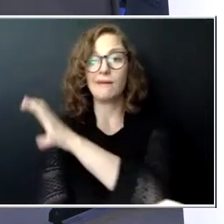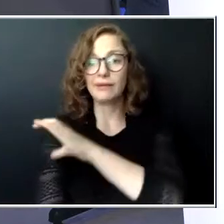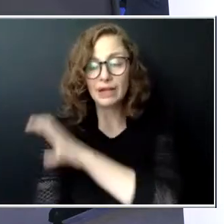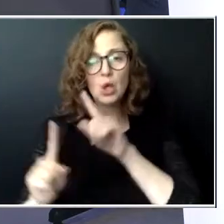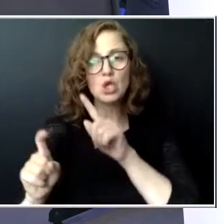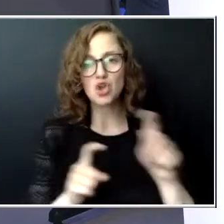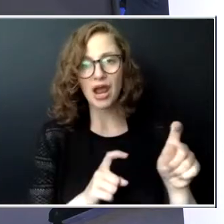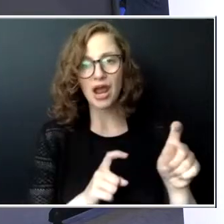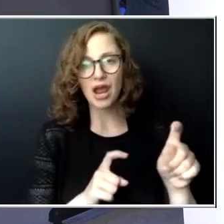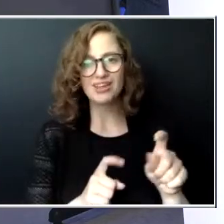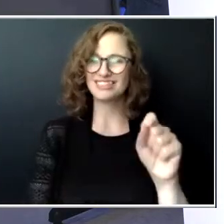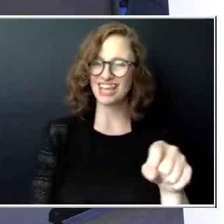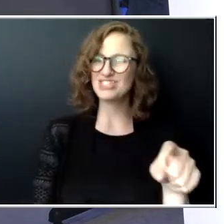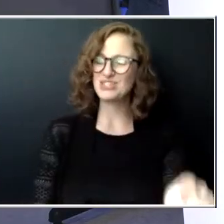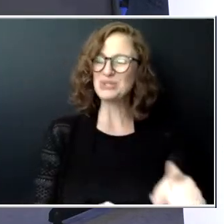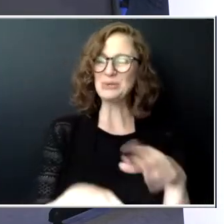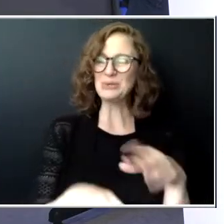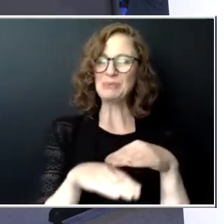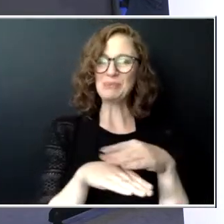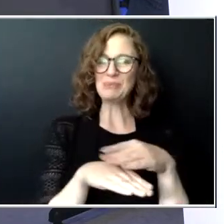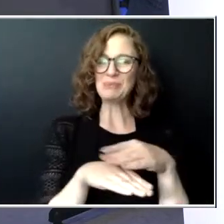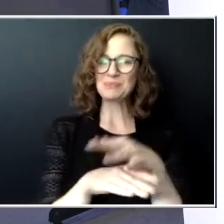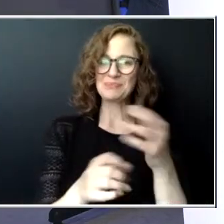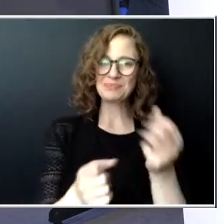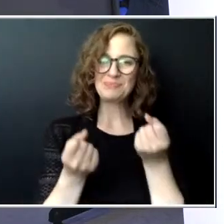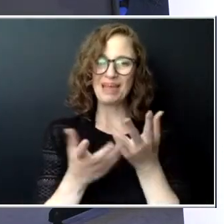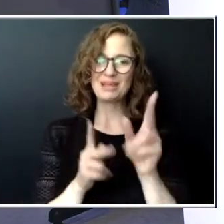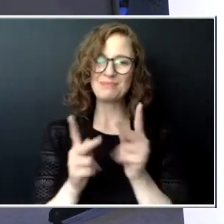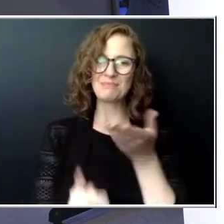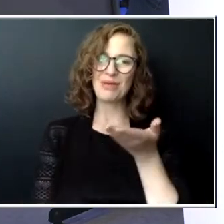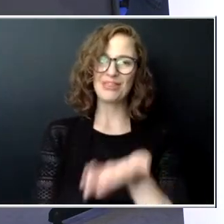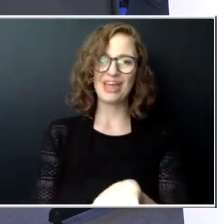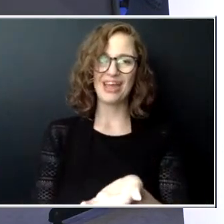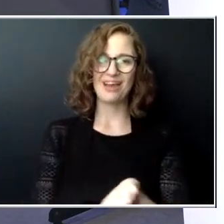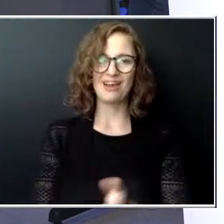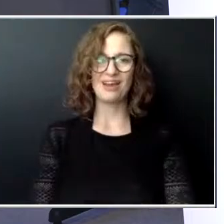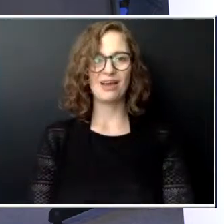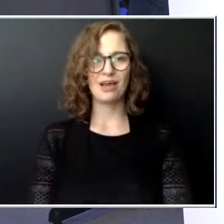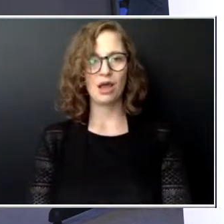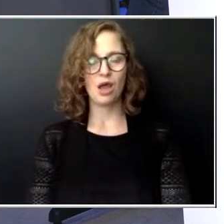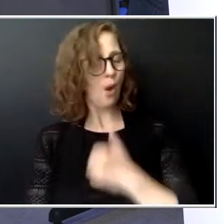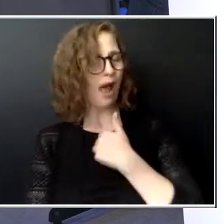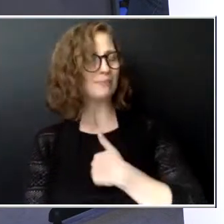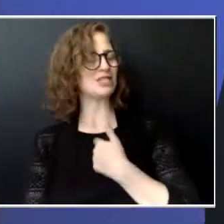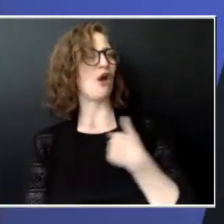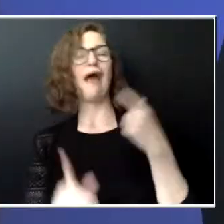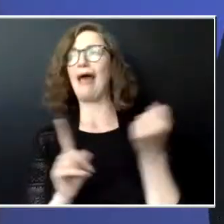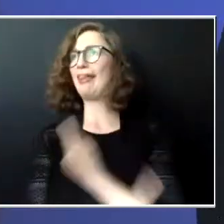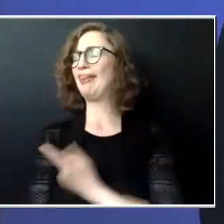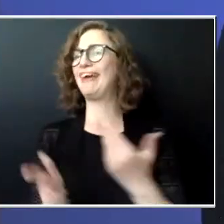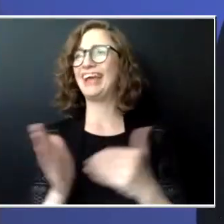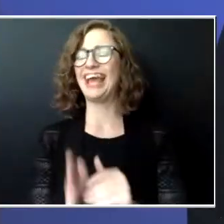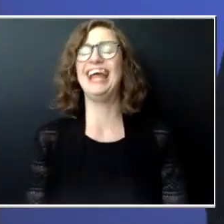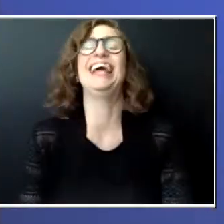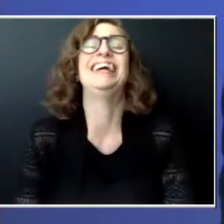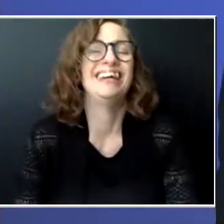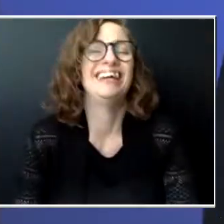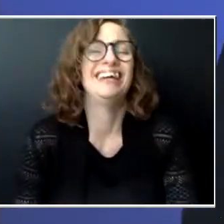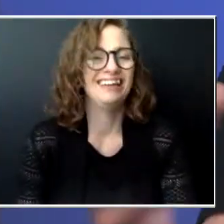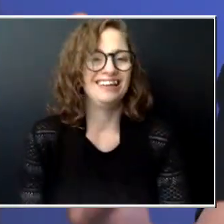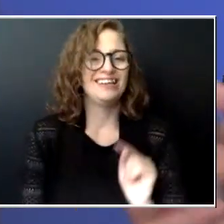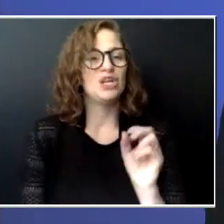people in there, and Oh, you- I'm sorry, I got off track again. No, you're fine. and No. that Tony, the You're fellow good. that helped with